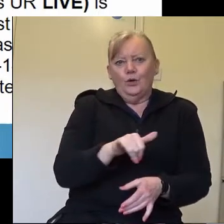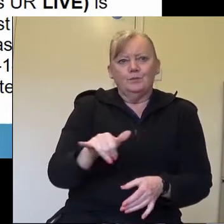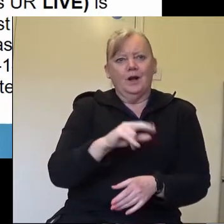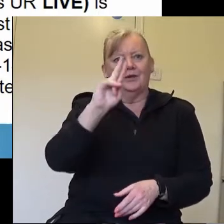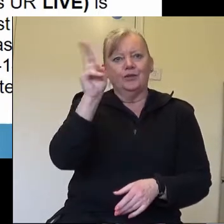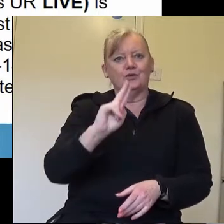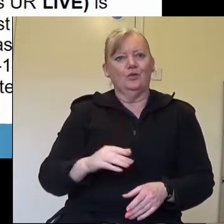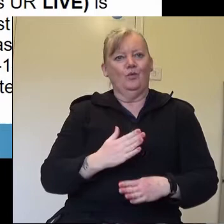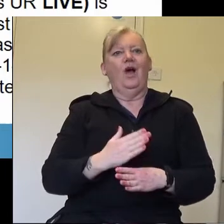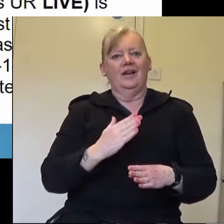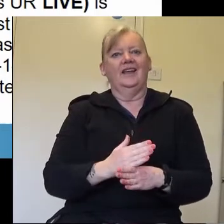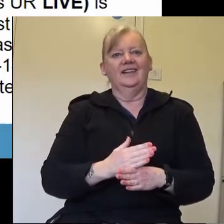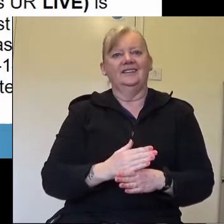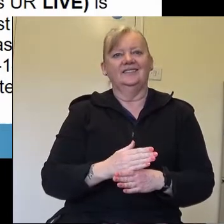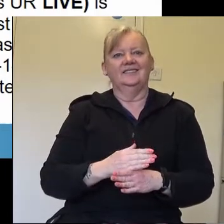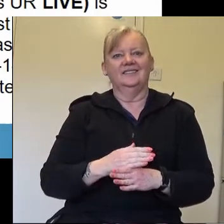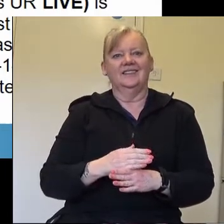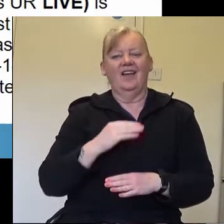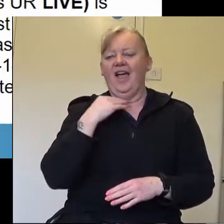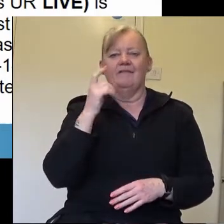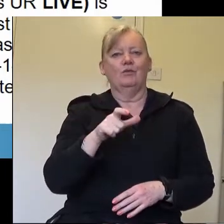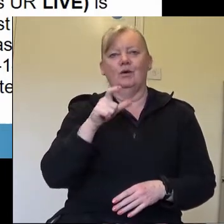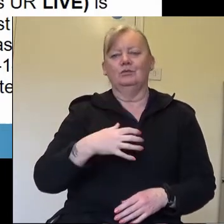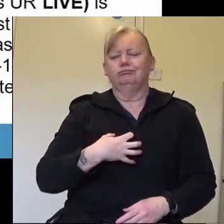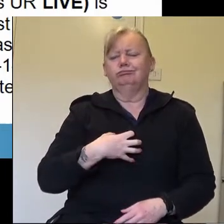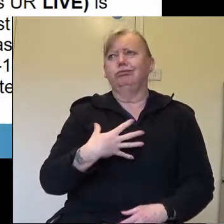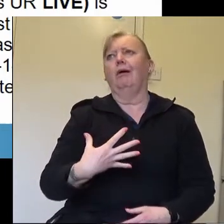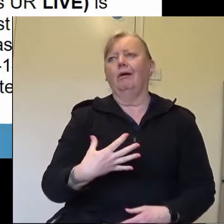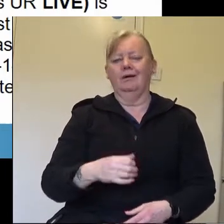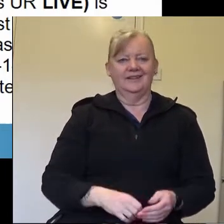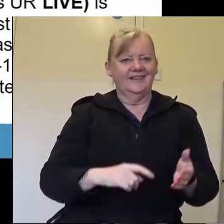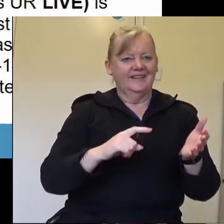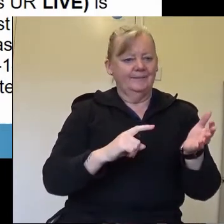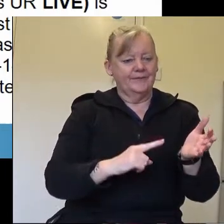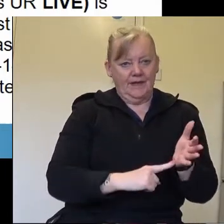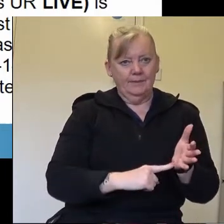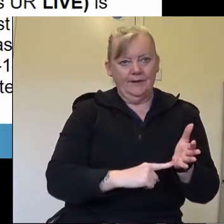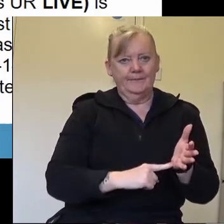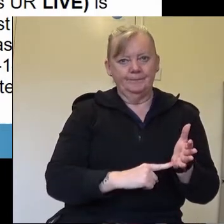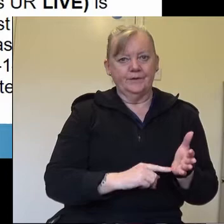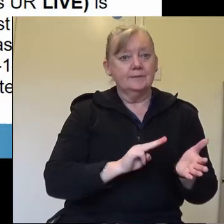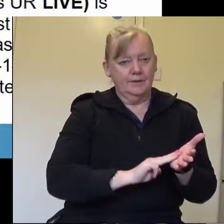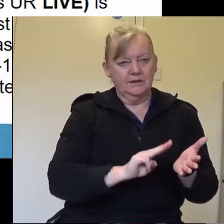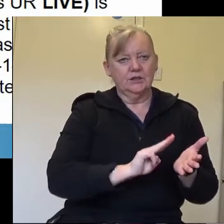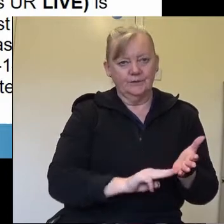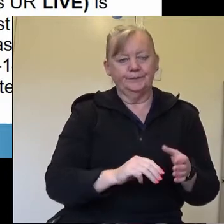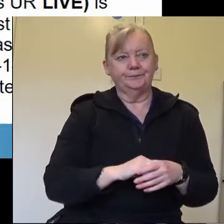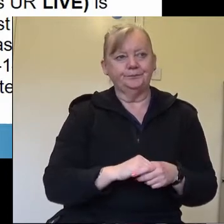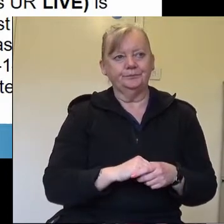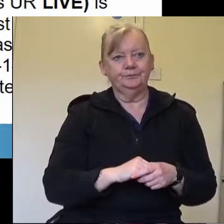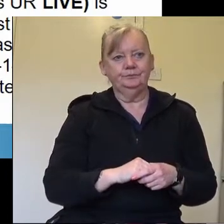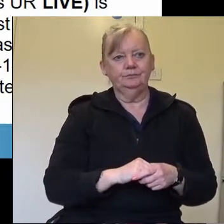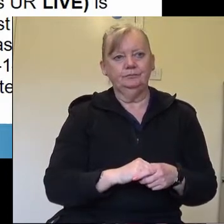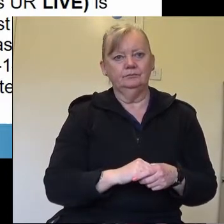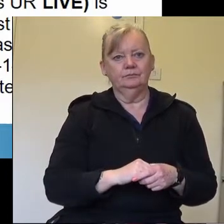part of the school I was in. And the kids were shocked. They couldn't believe it. Telonym is anonymous messaging. That's exactly what